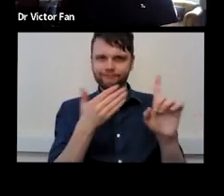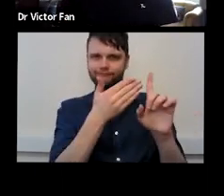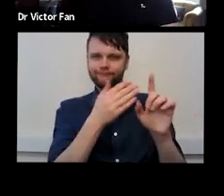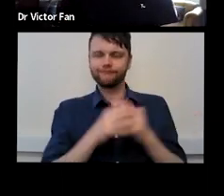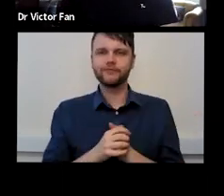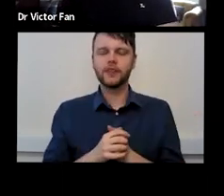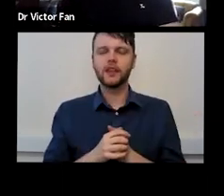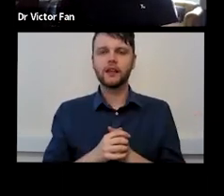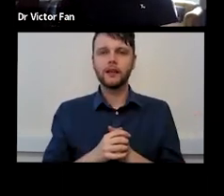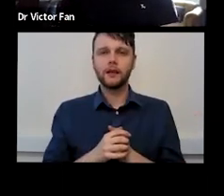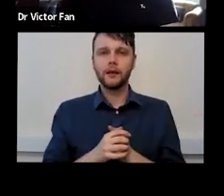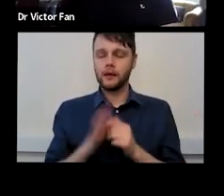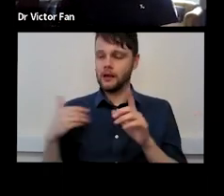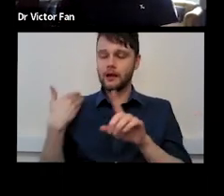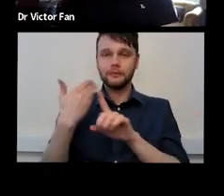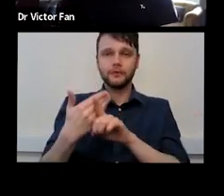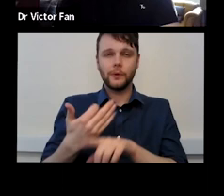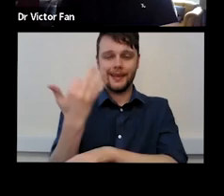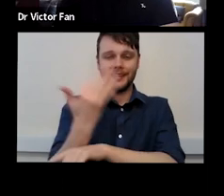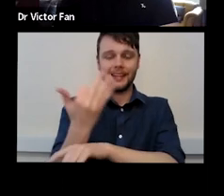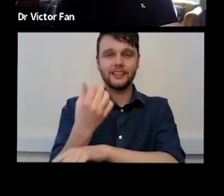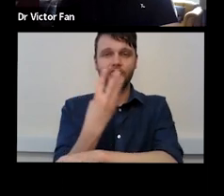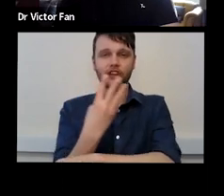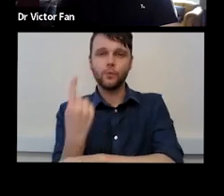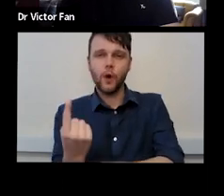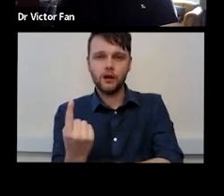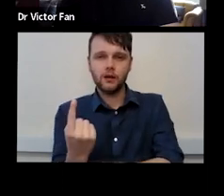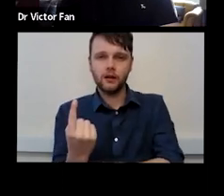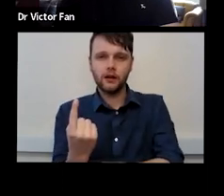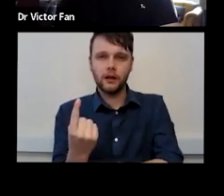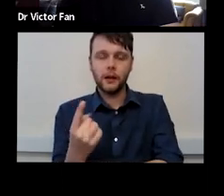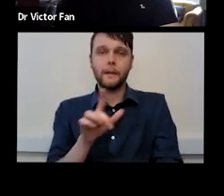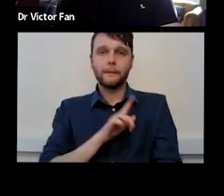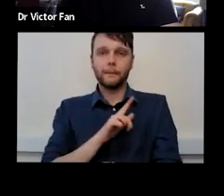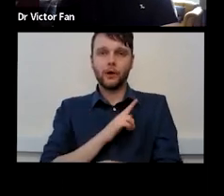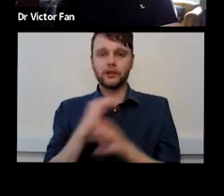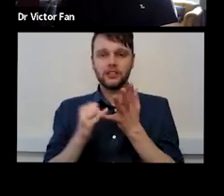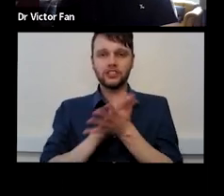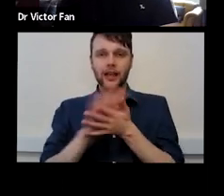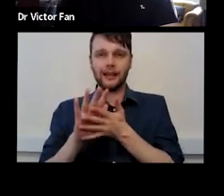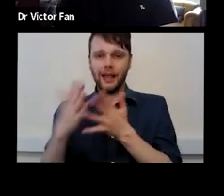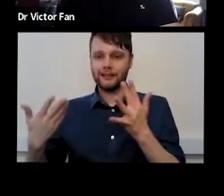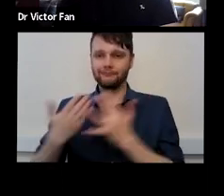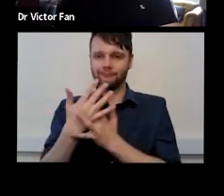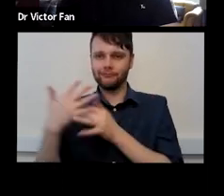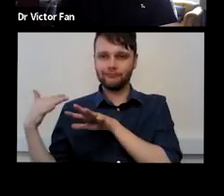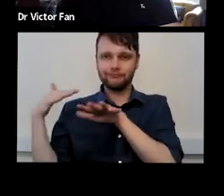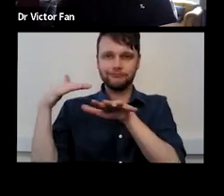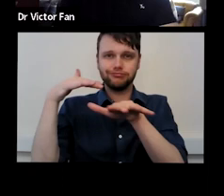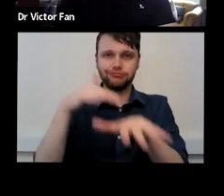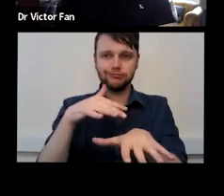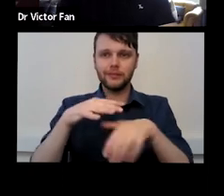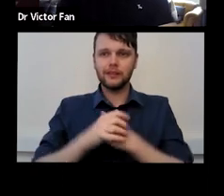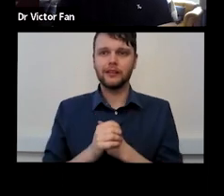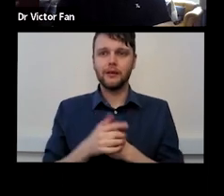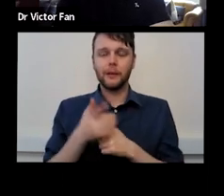because by 1931, with the invasion of Shanghai and Manchuria by